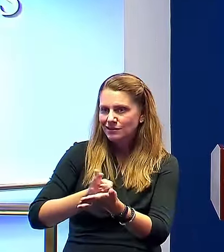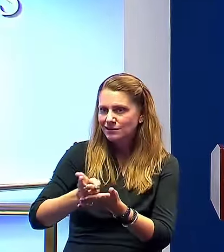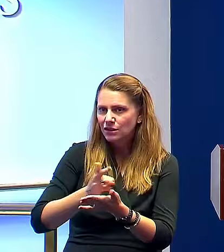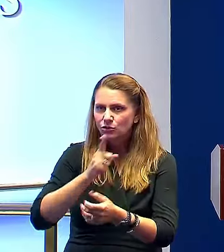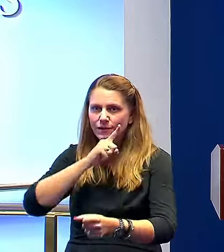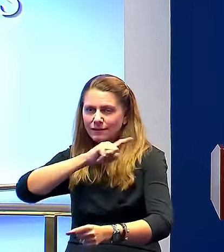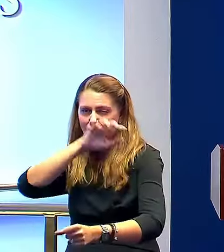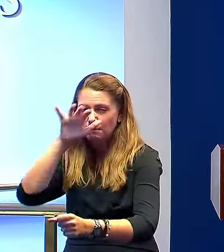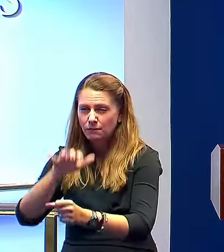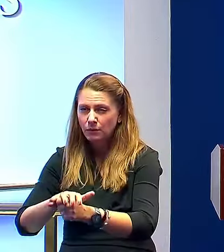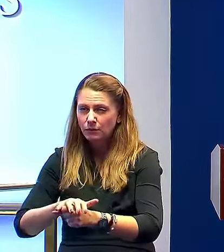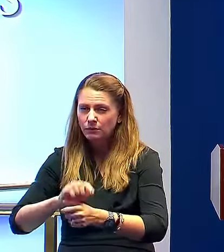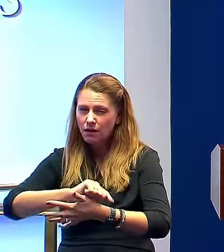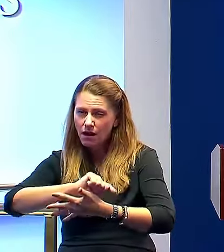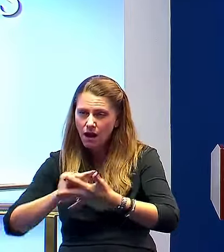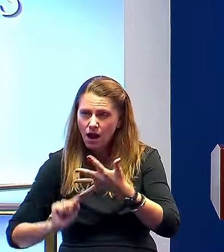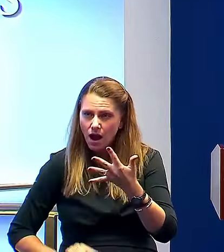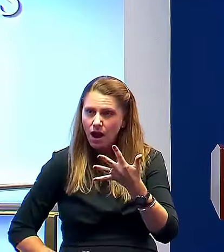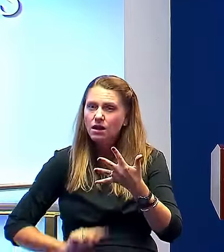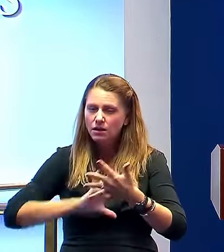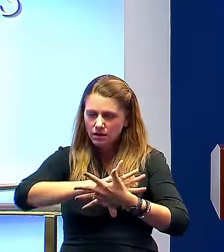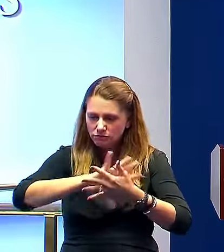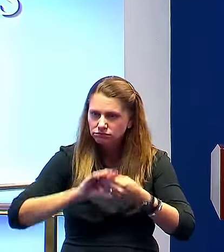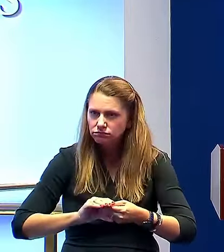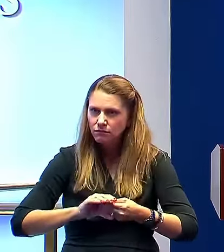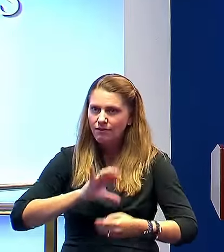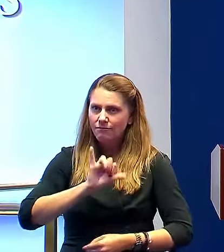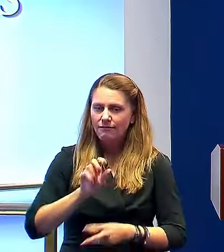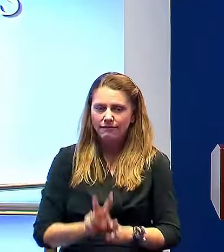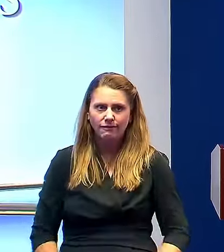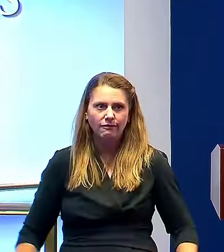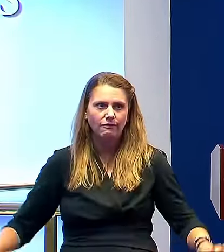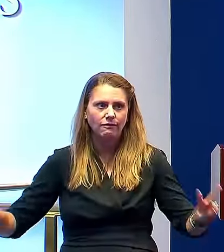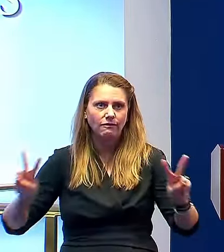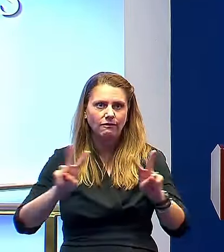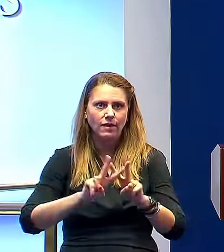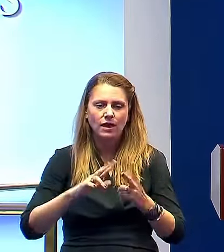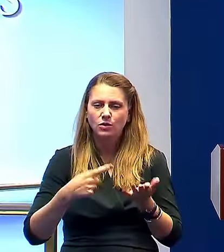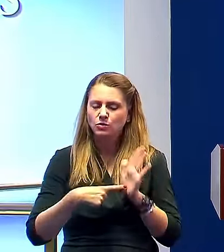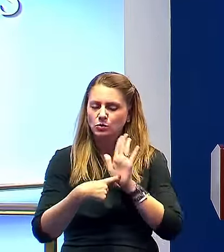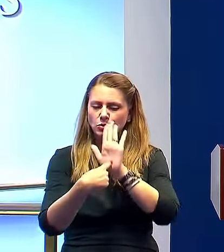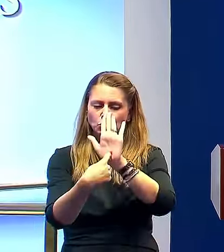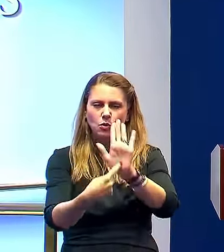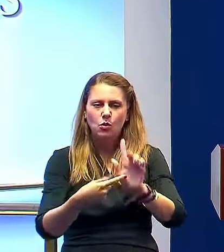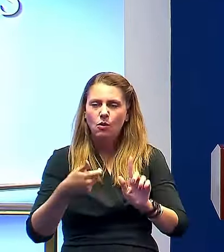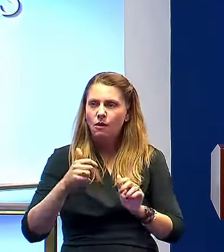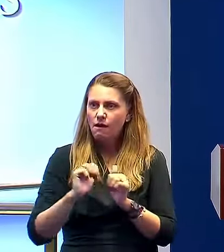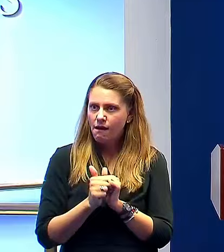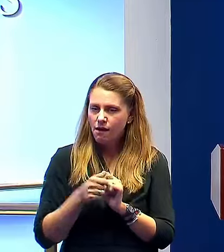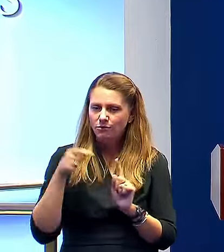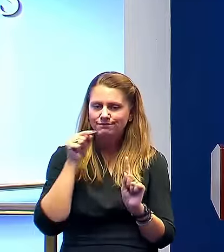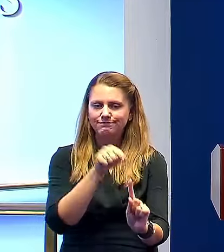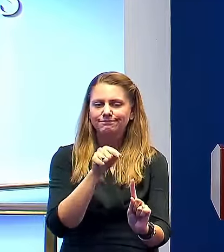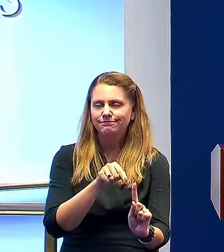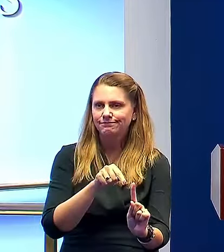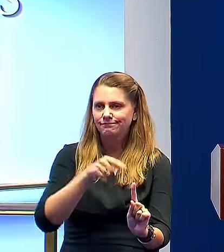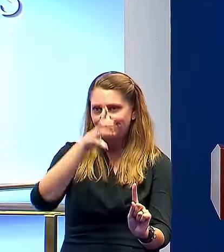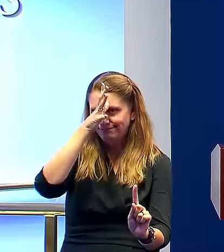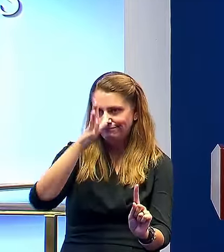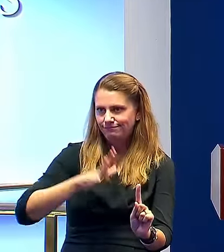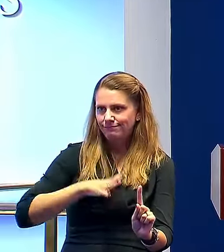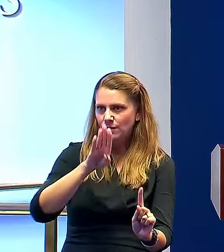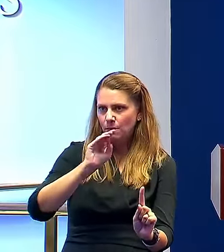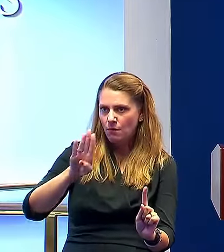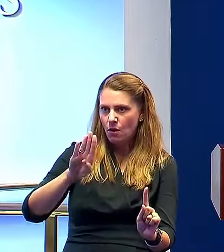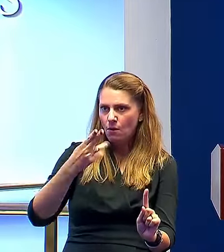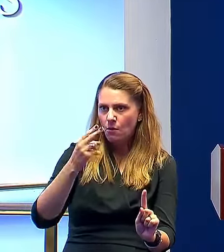selfless dedication. These are the values epitomized by Bob Hope and are integral